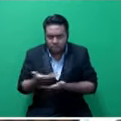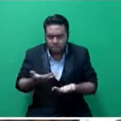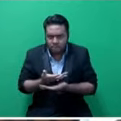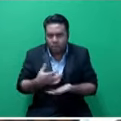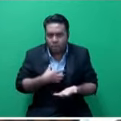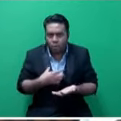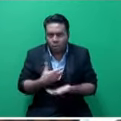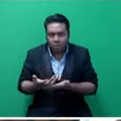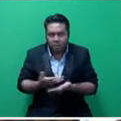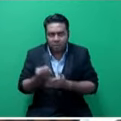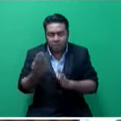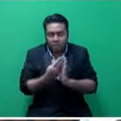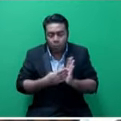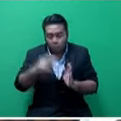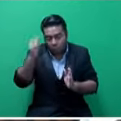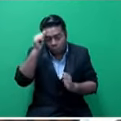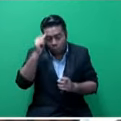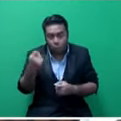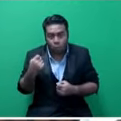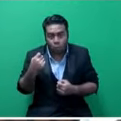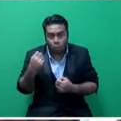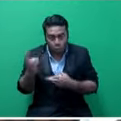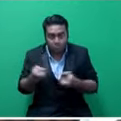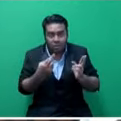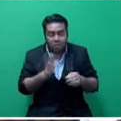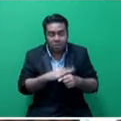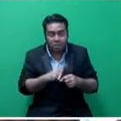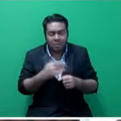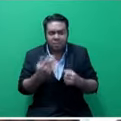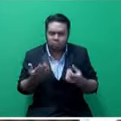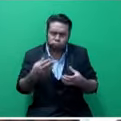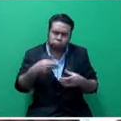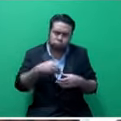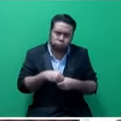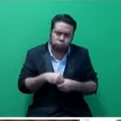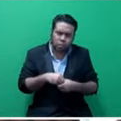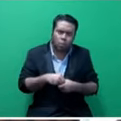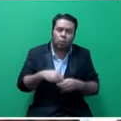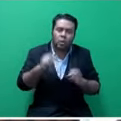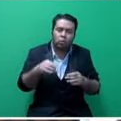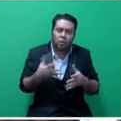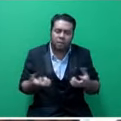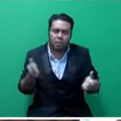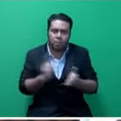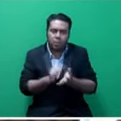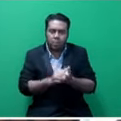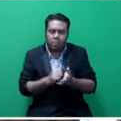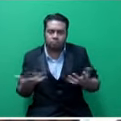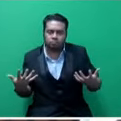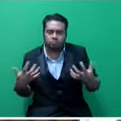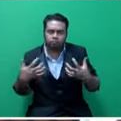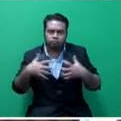bill, and we know the recommendations made by the Standing Committee's report, amongst other things, the need to have a harmonized mechanism to address